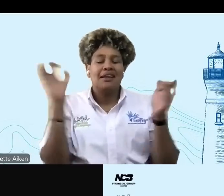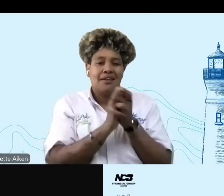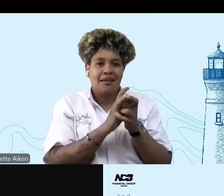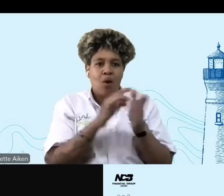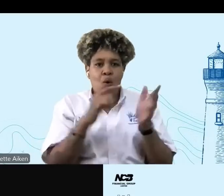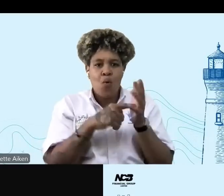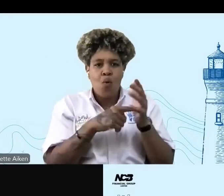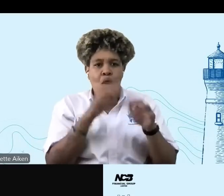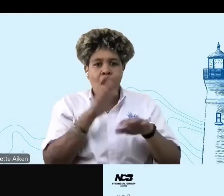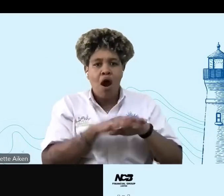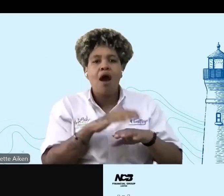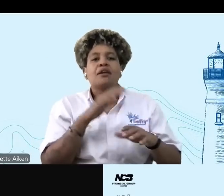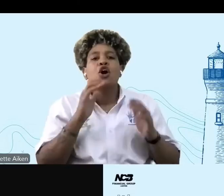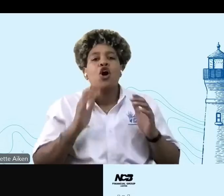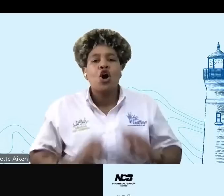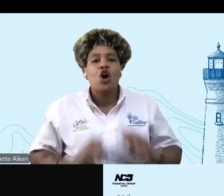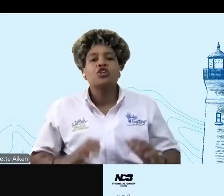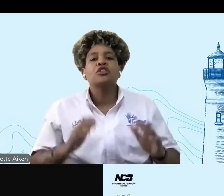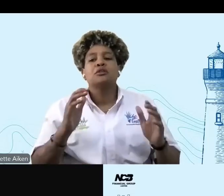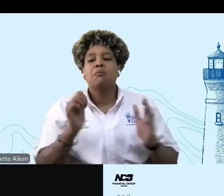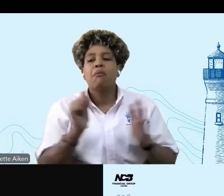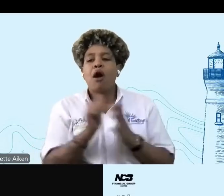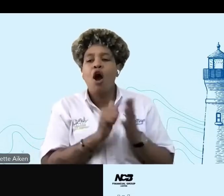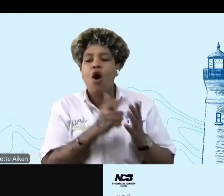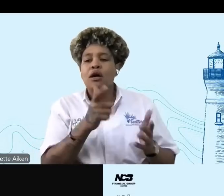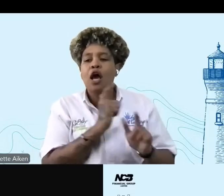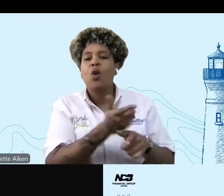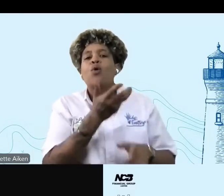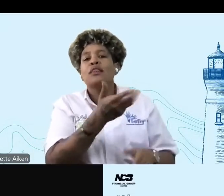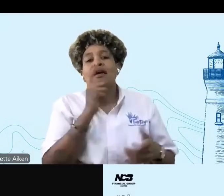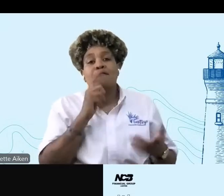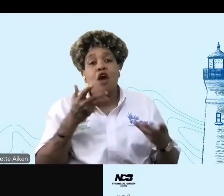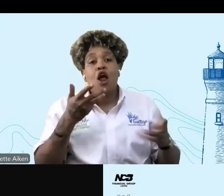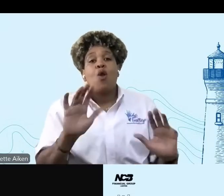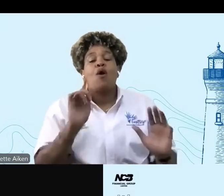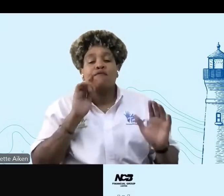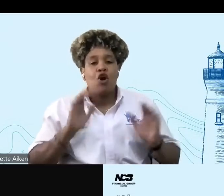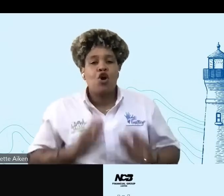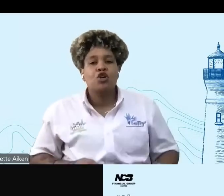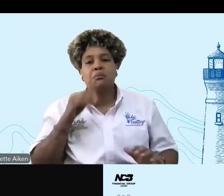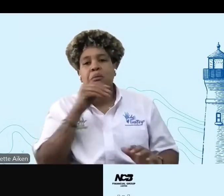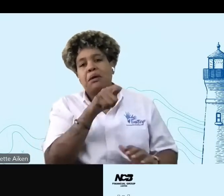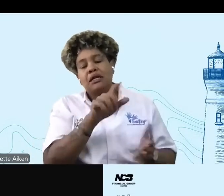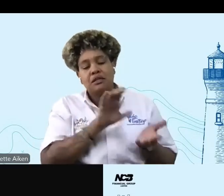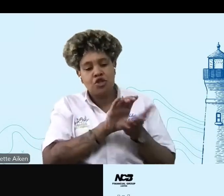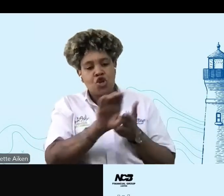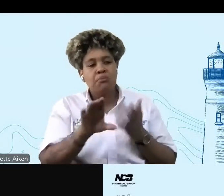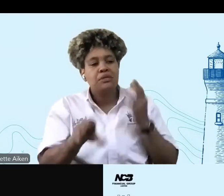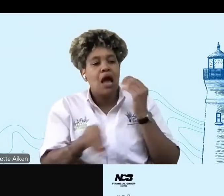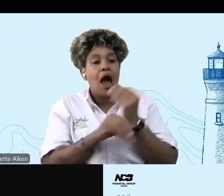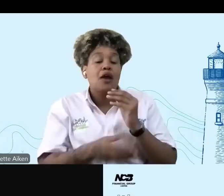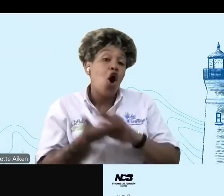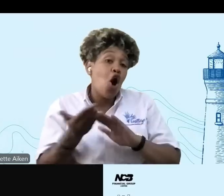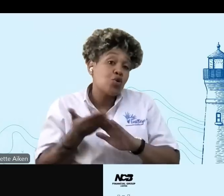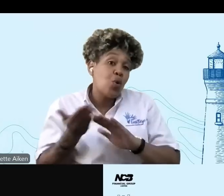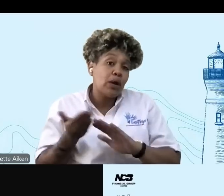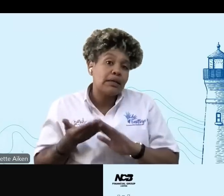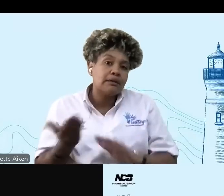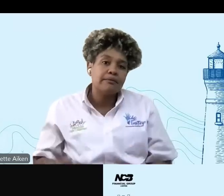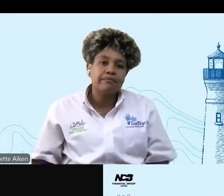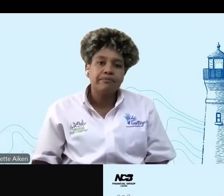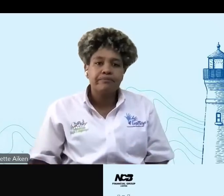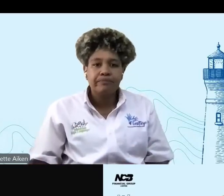And is there a loan product in place to allow for clients to repay these sums on an ongoing basis?